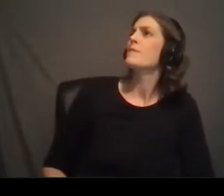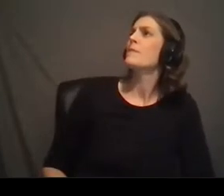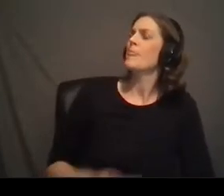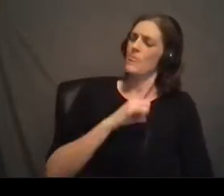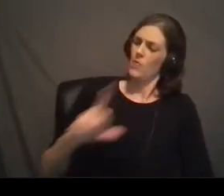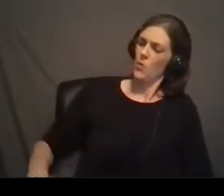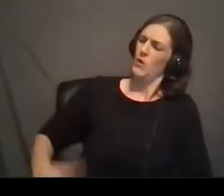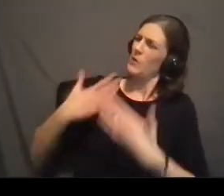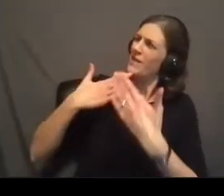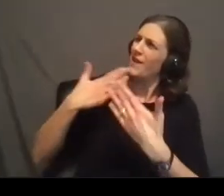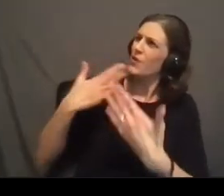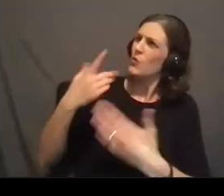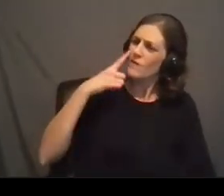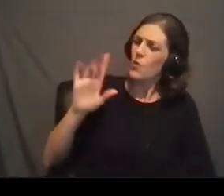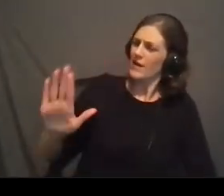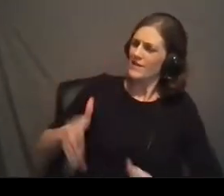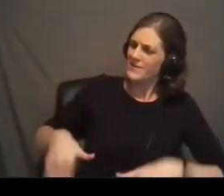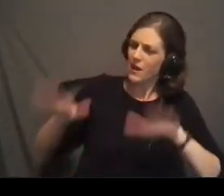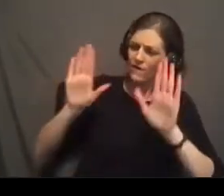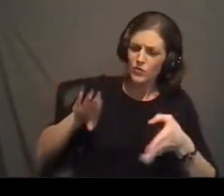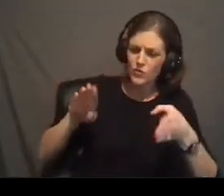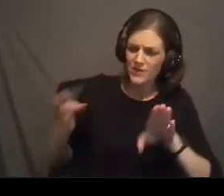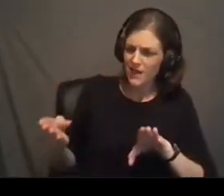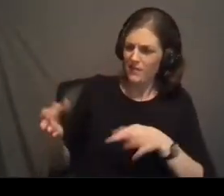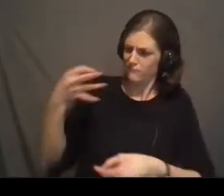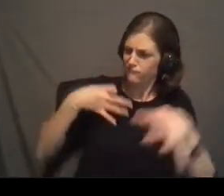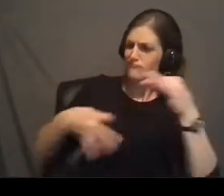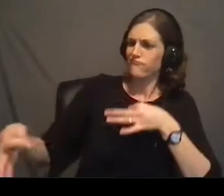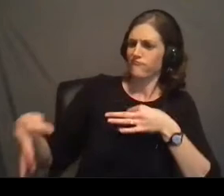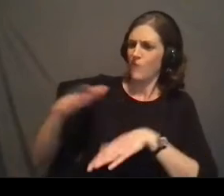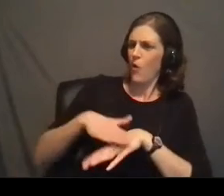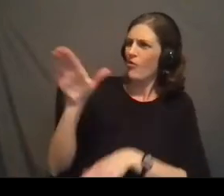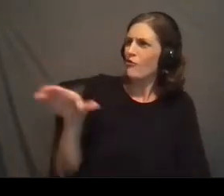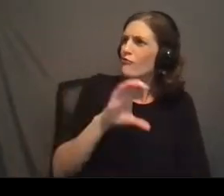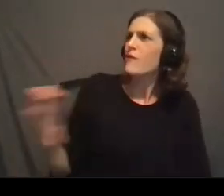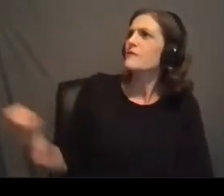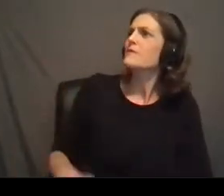Lord, we thank you for his sacrificial death in our place on the cross.